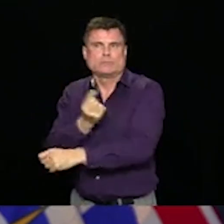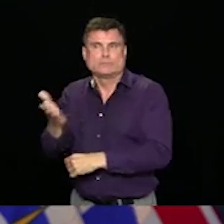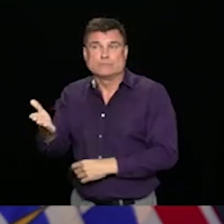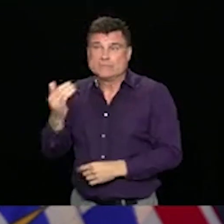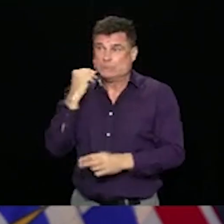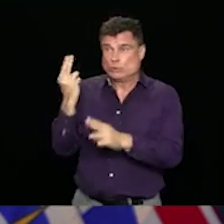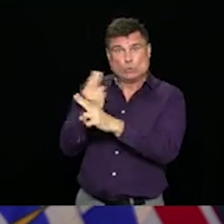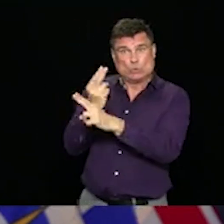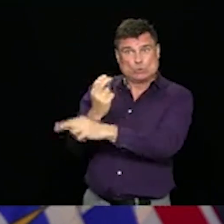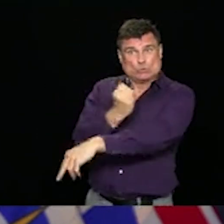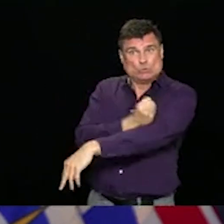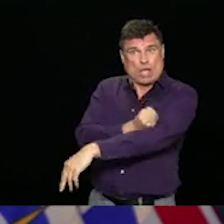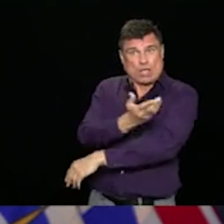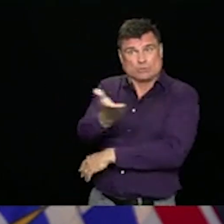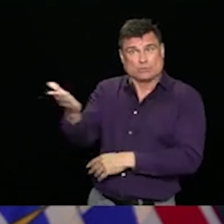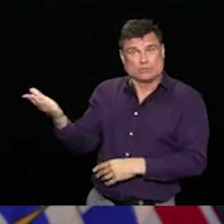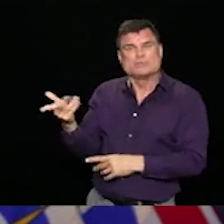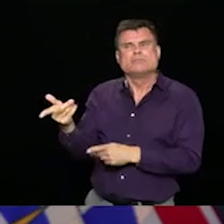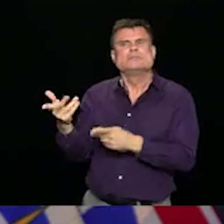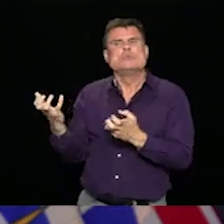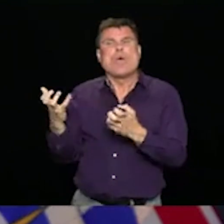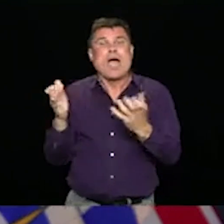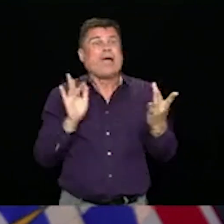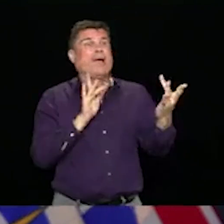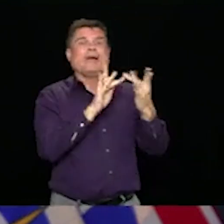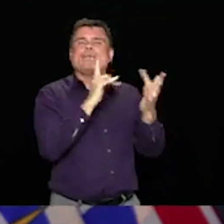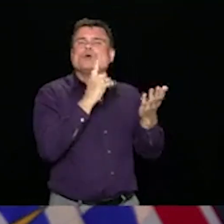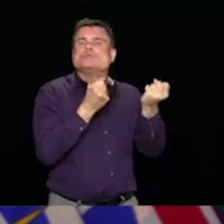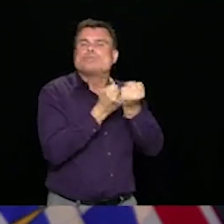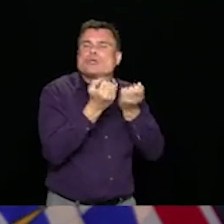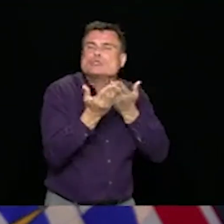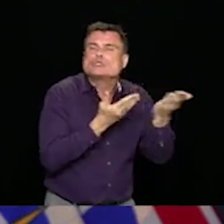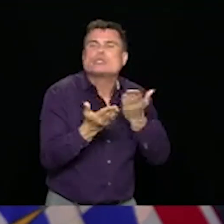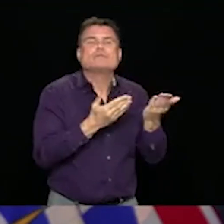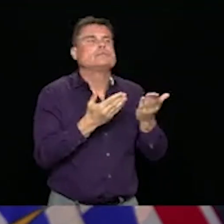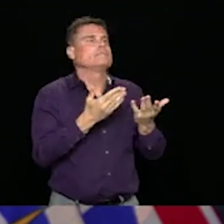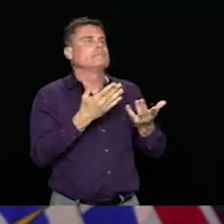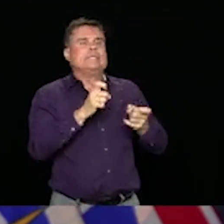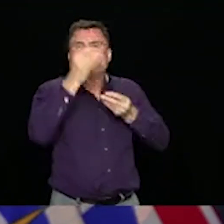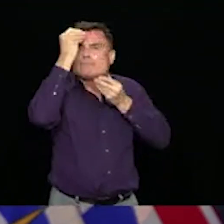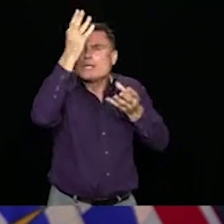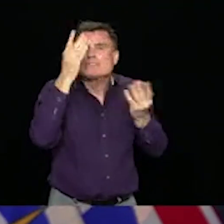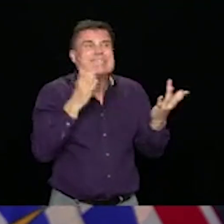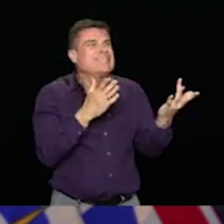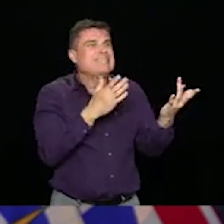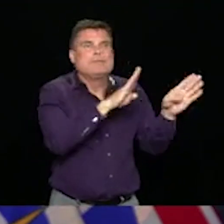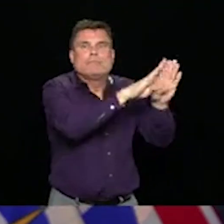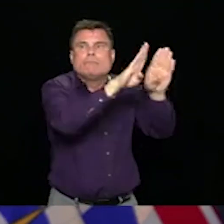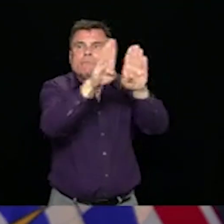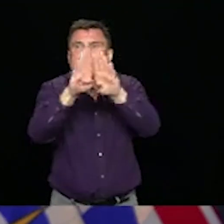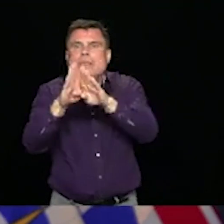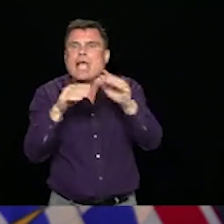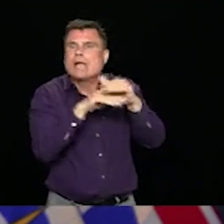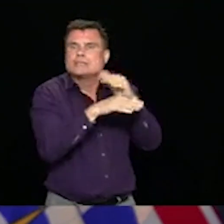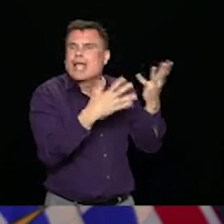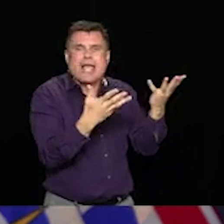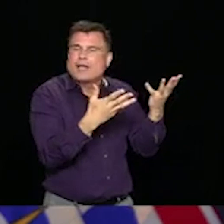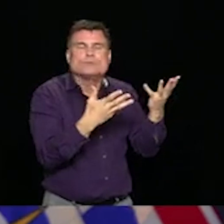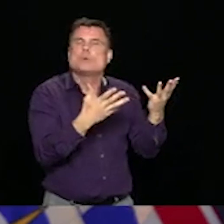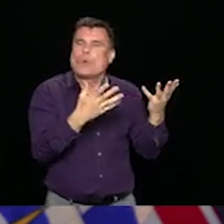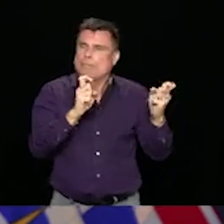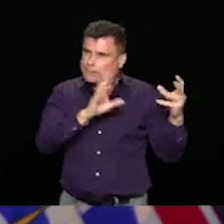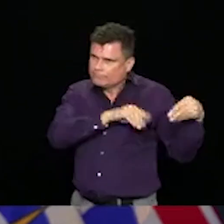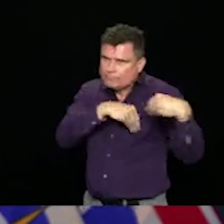at this time of social or physical distancing and isolating, particularly in the last few months where we've been isolating at